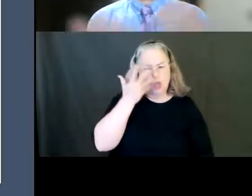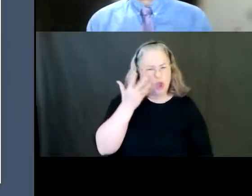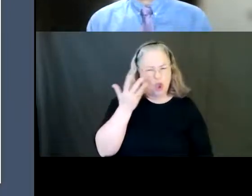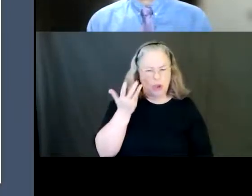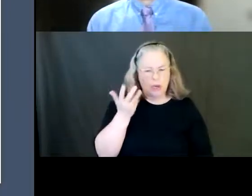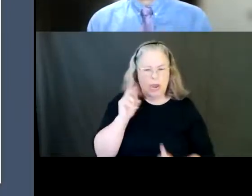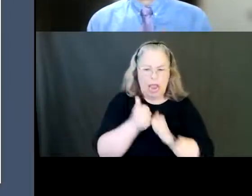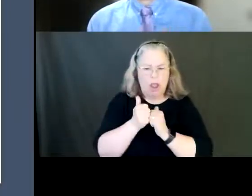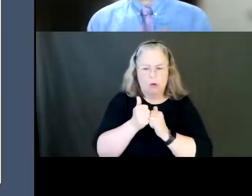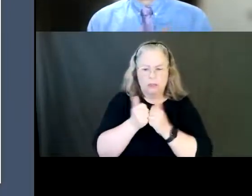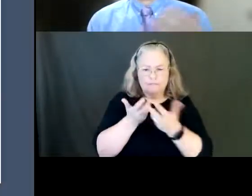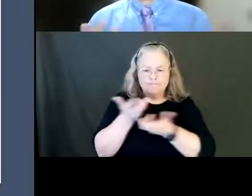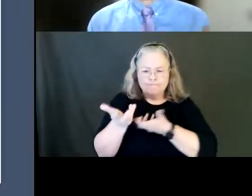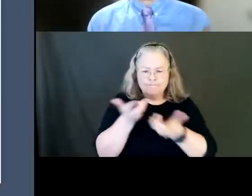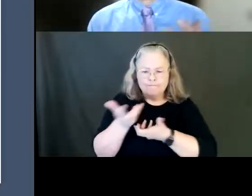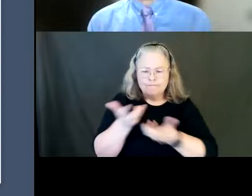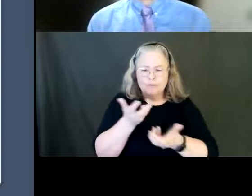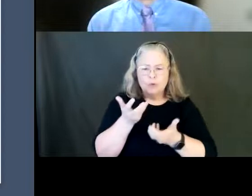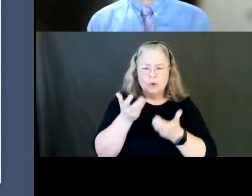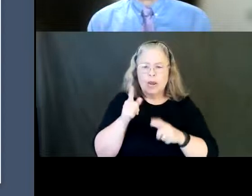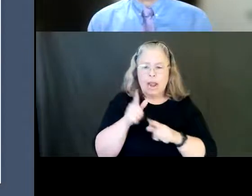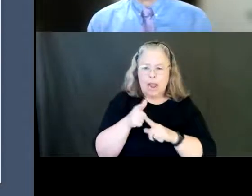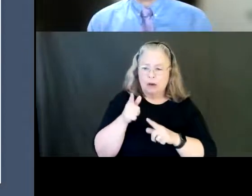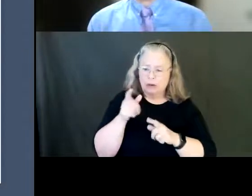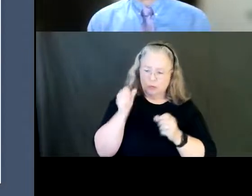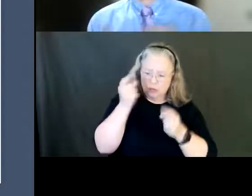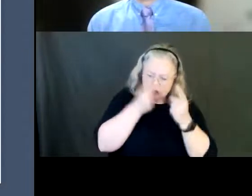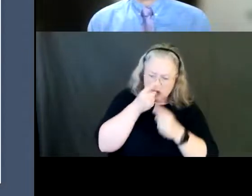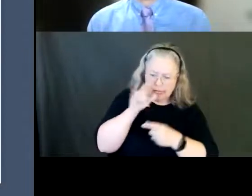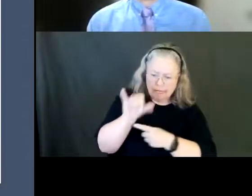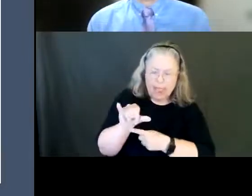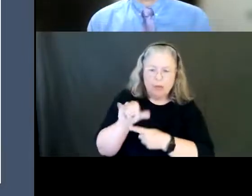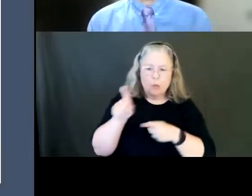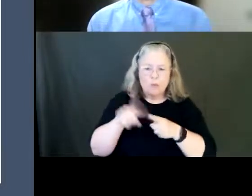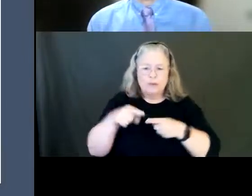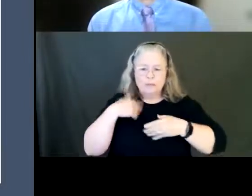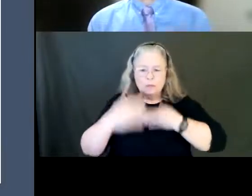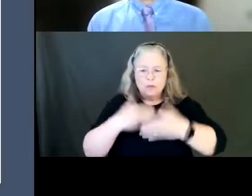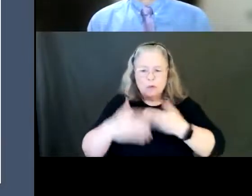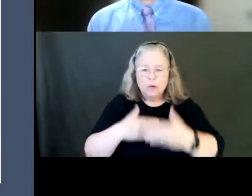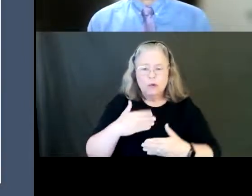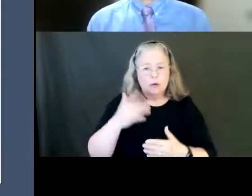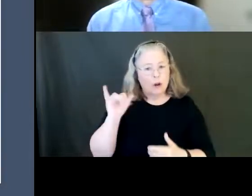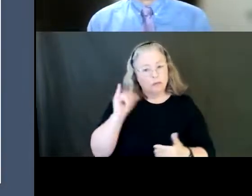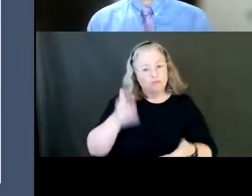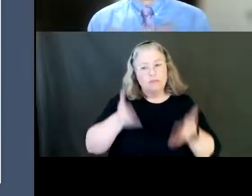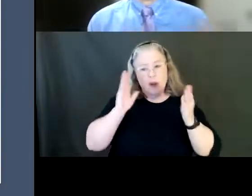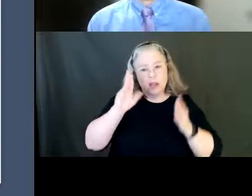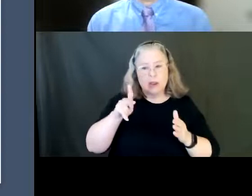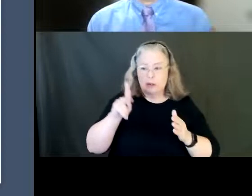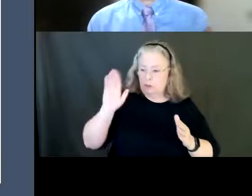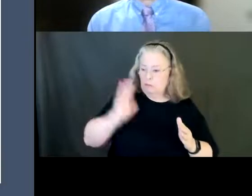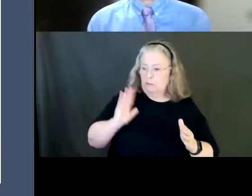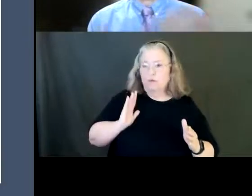How does that interaction made, and how do we take that into consideration? And that is something that has also been brought up in the past, and that